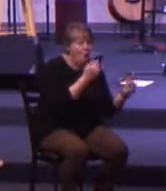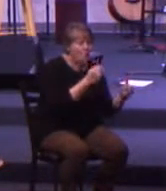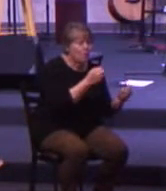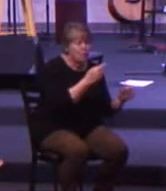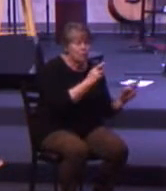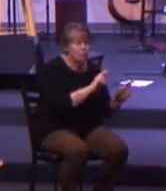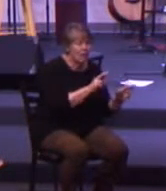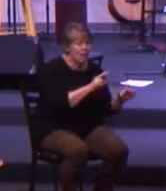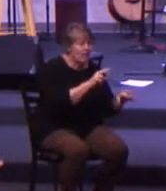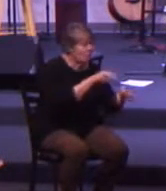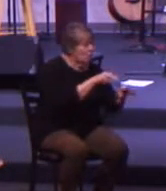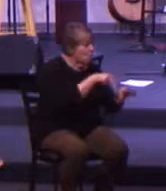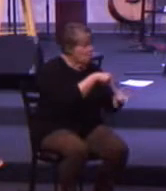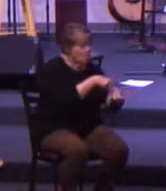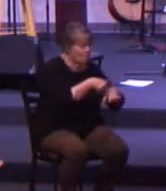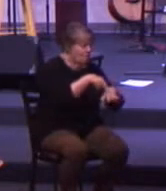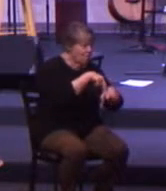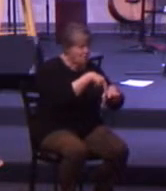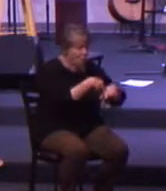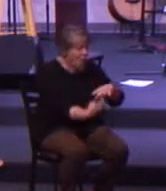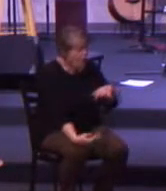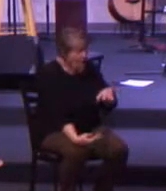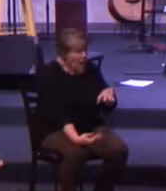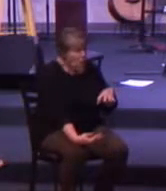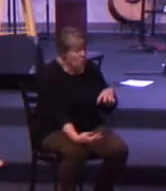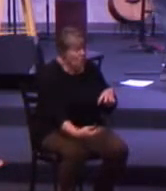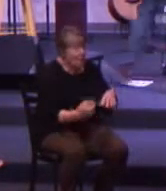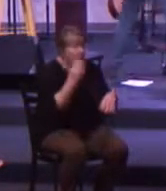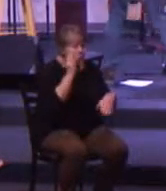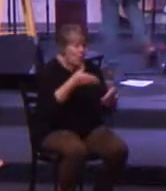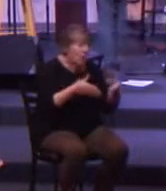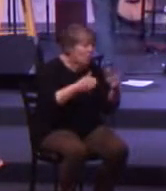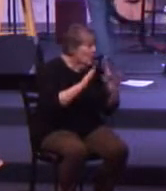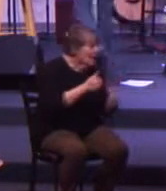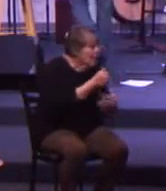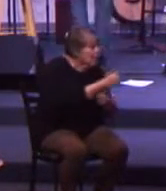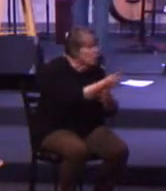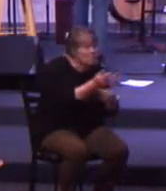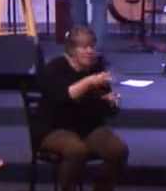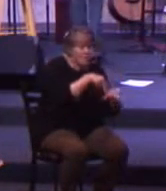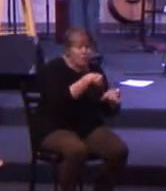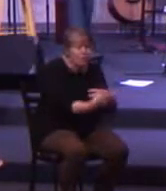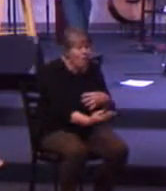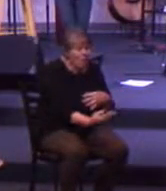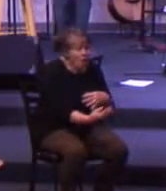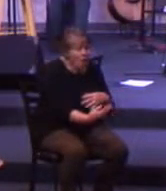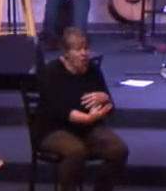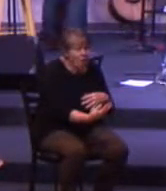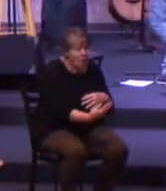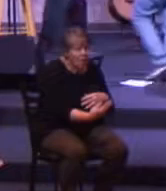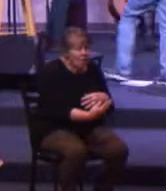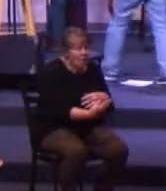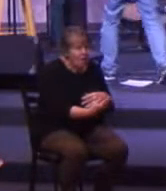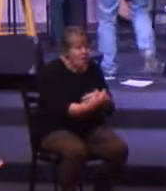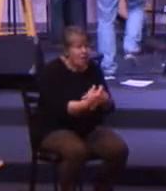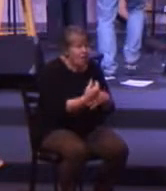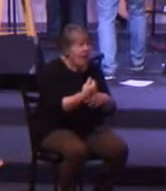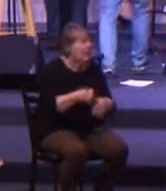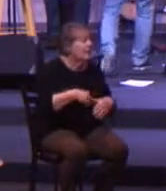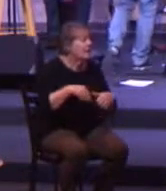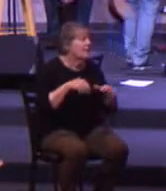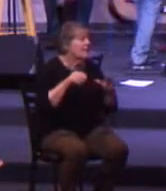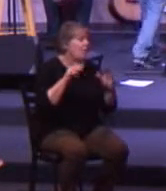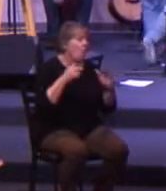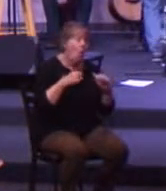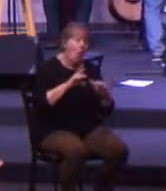will you just let yourself fall and give up on the idea that you need to be strong enough? Pray with